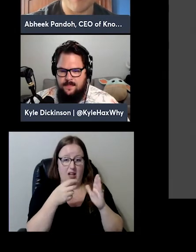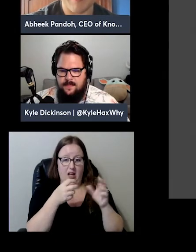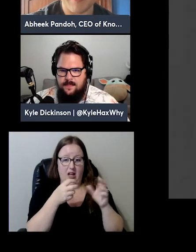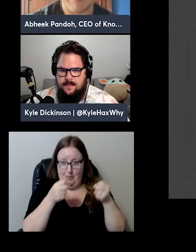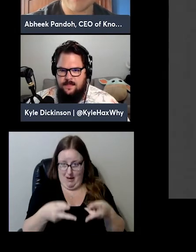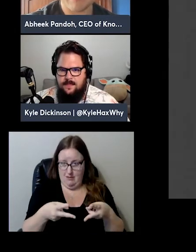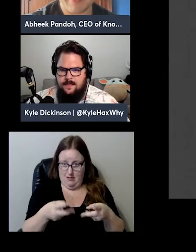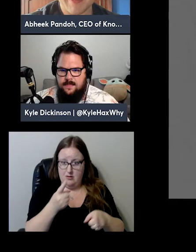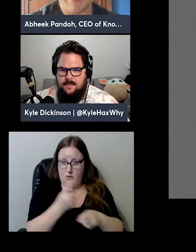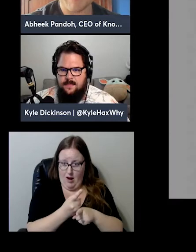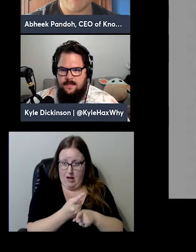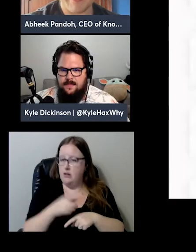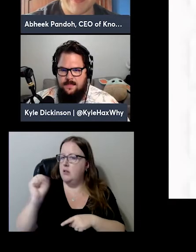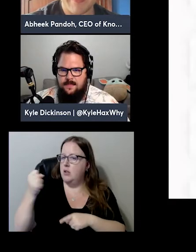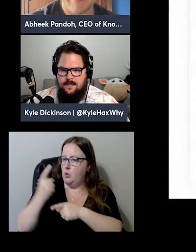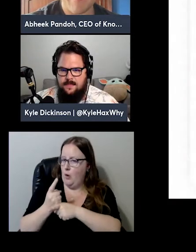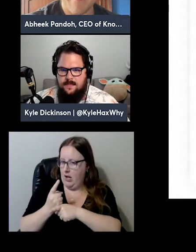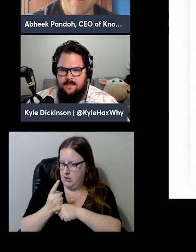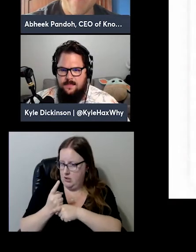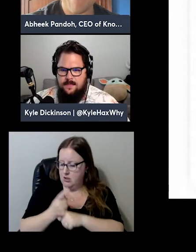Yeah, And then